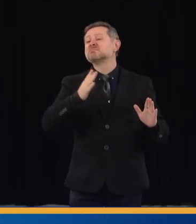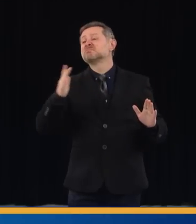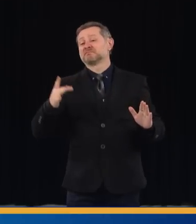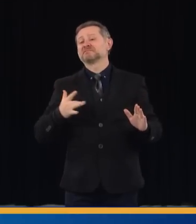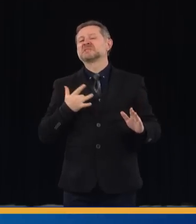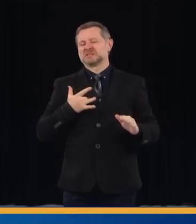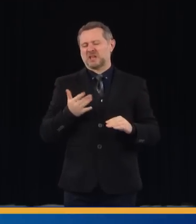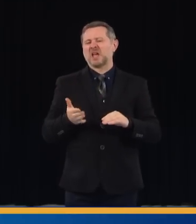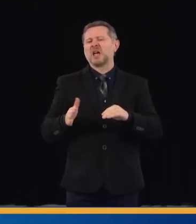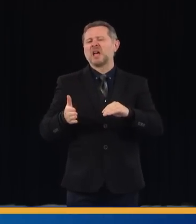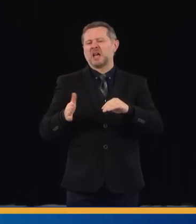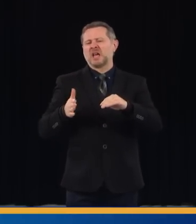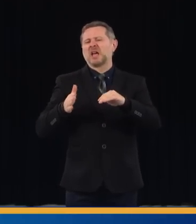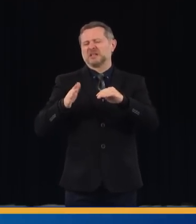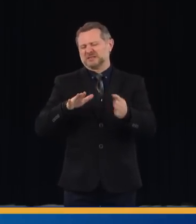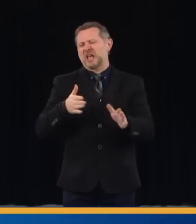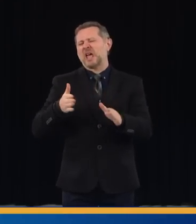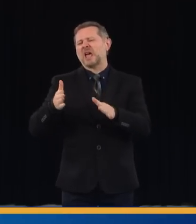through July.